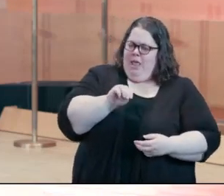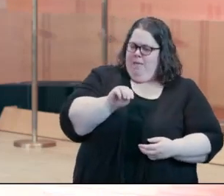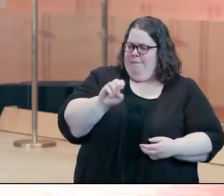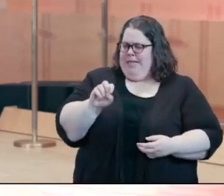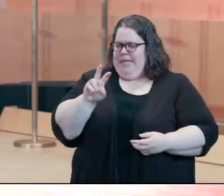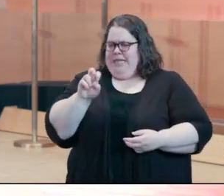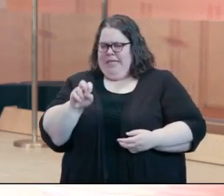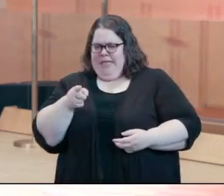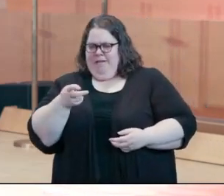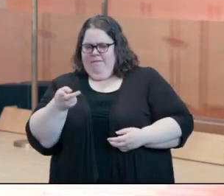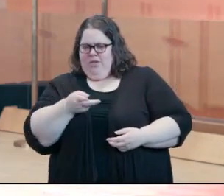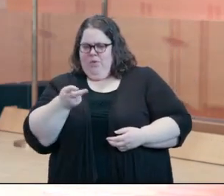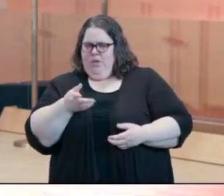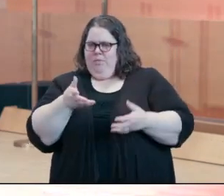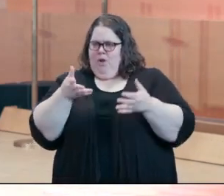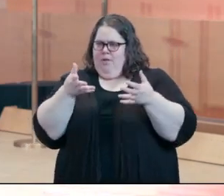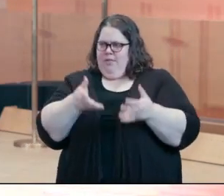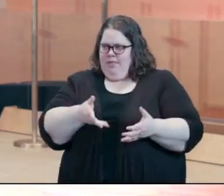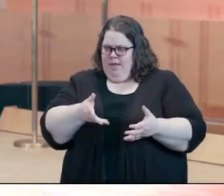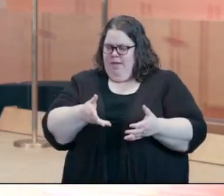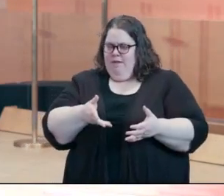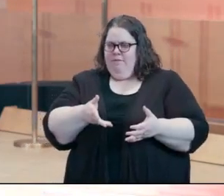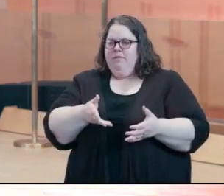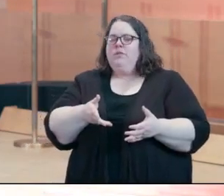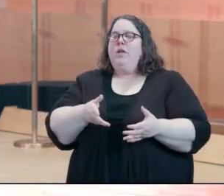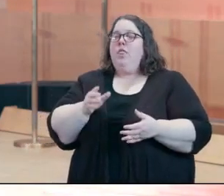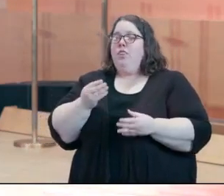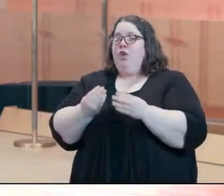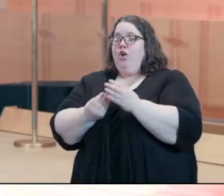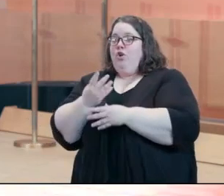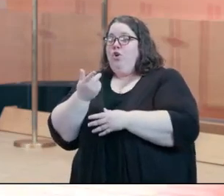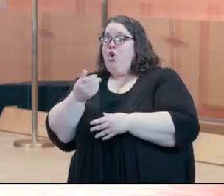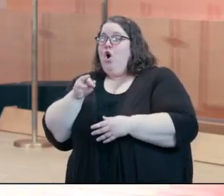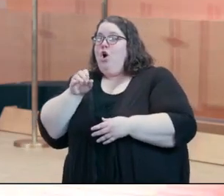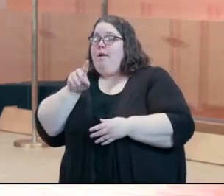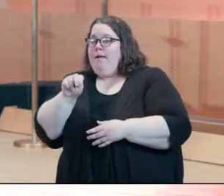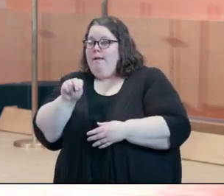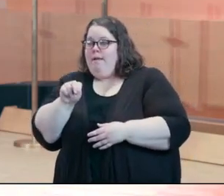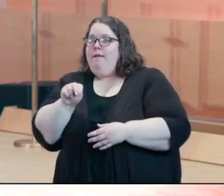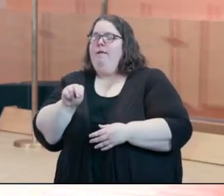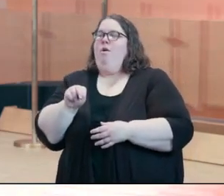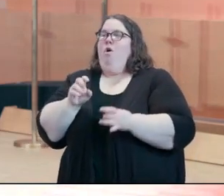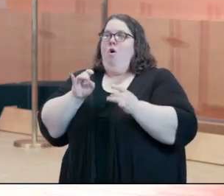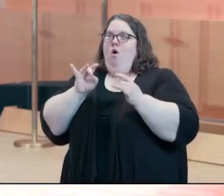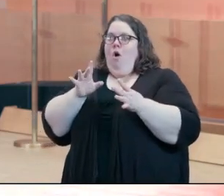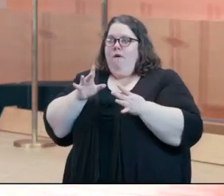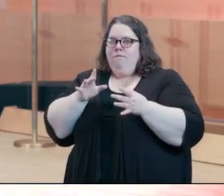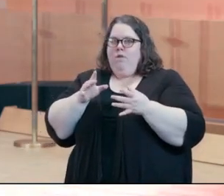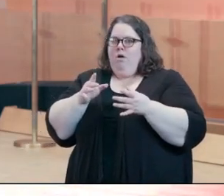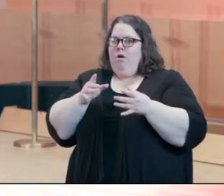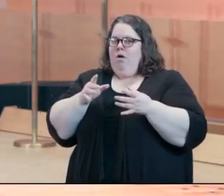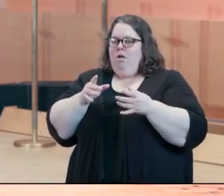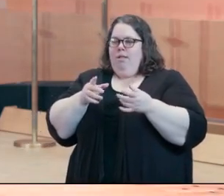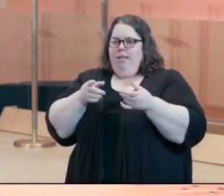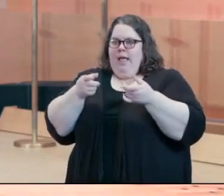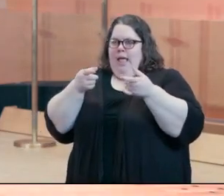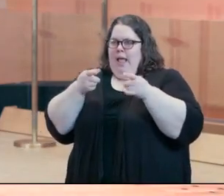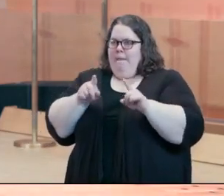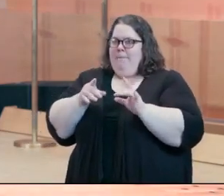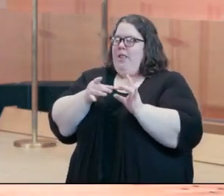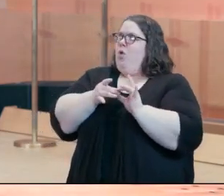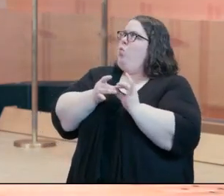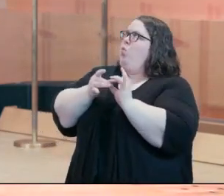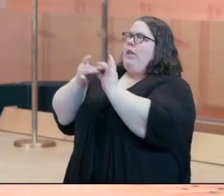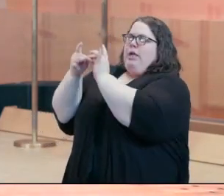Adam and Eve are exiting the garden after this tearing apart of a relationship.